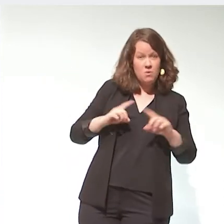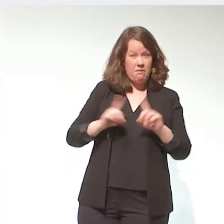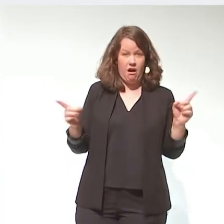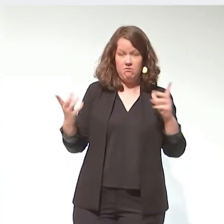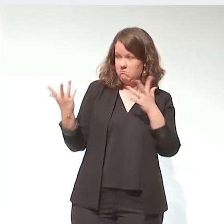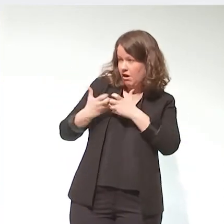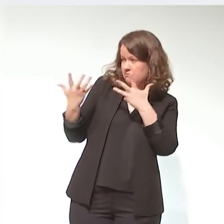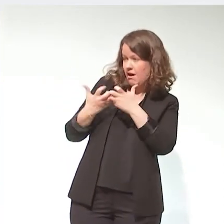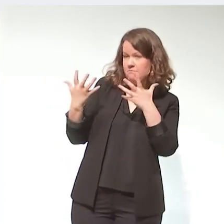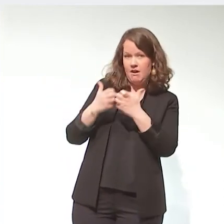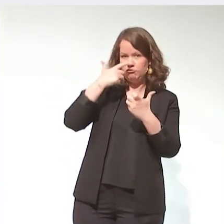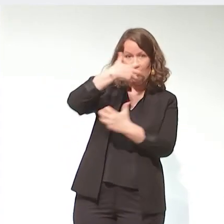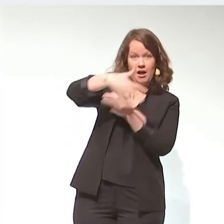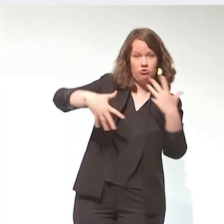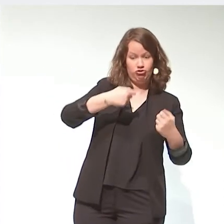and acceptance.